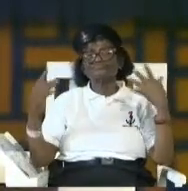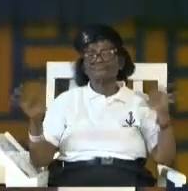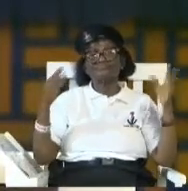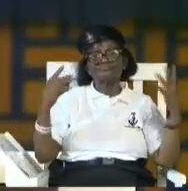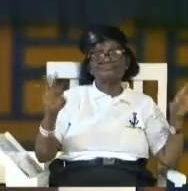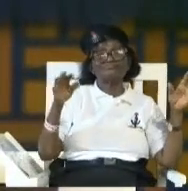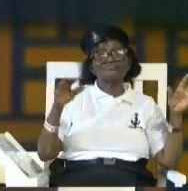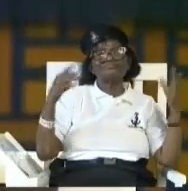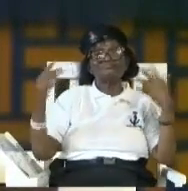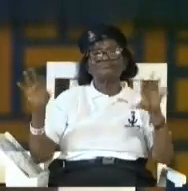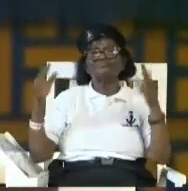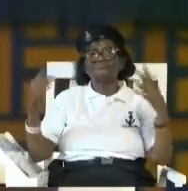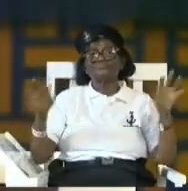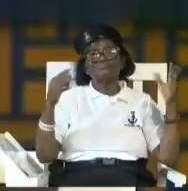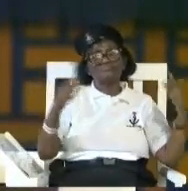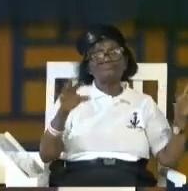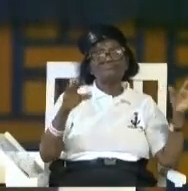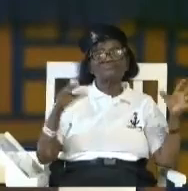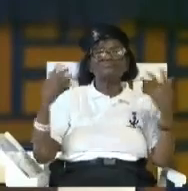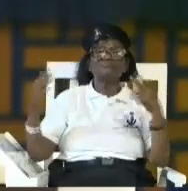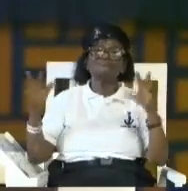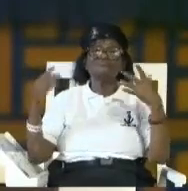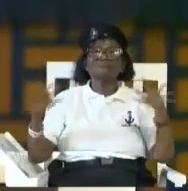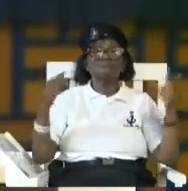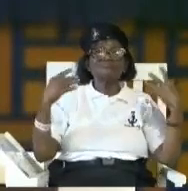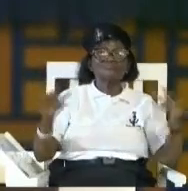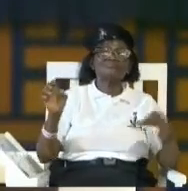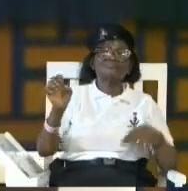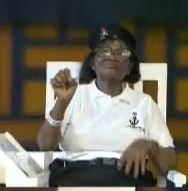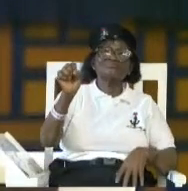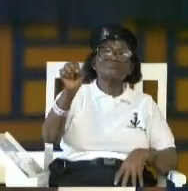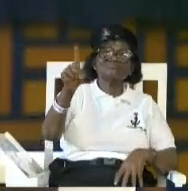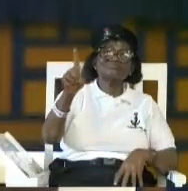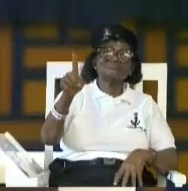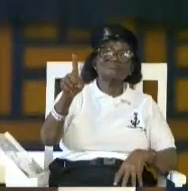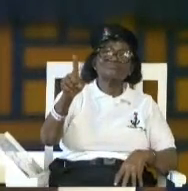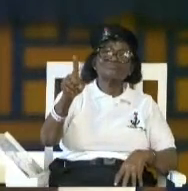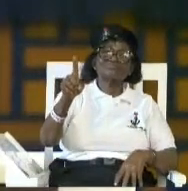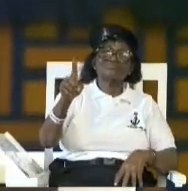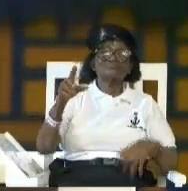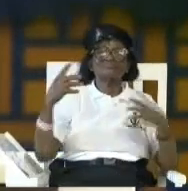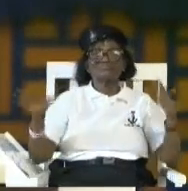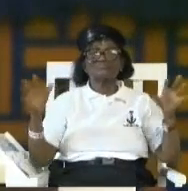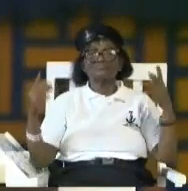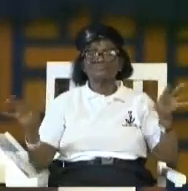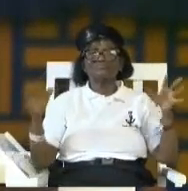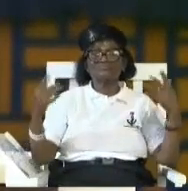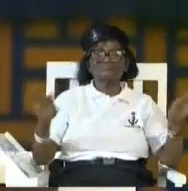Eleven.